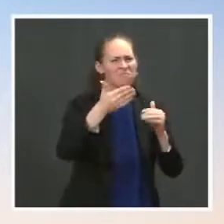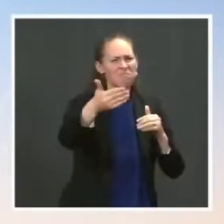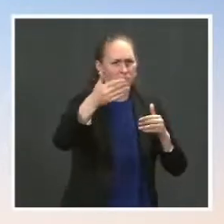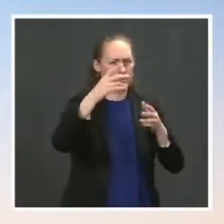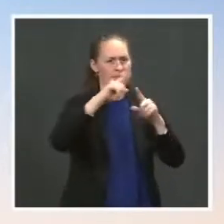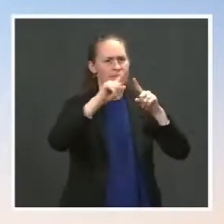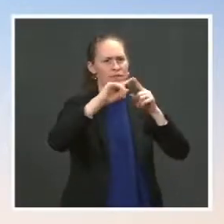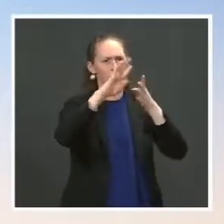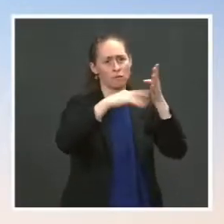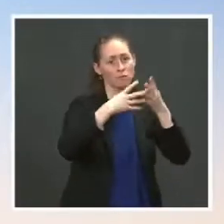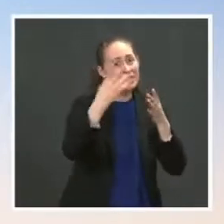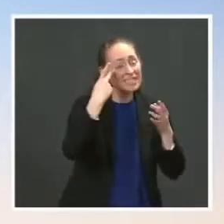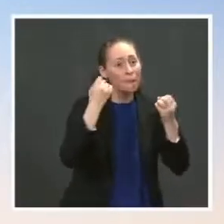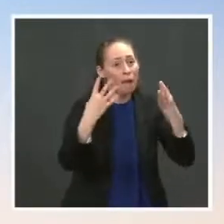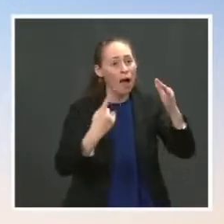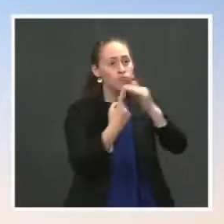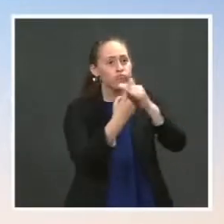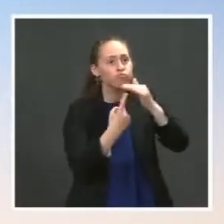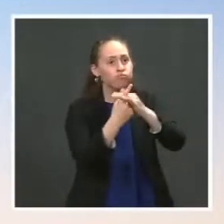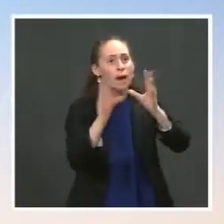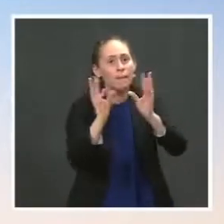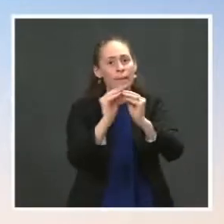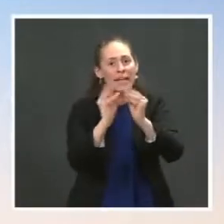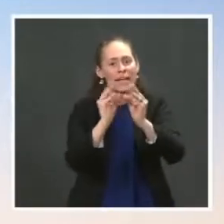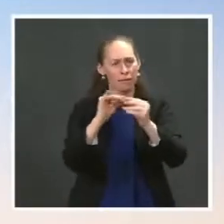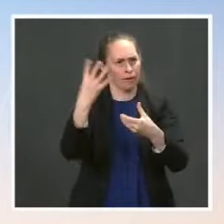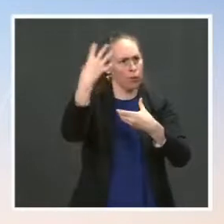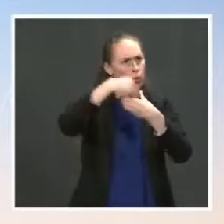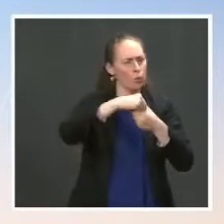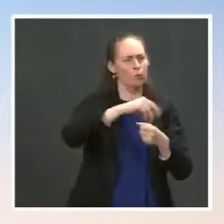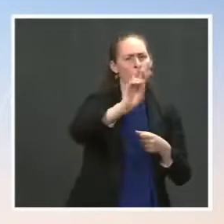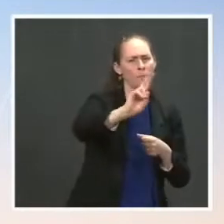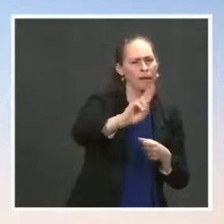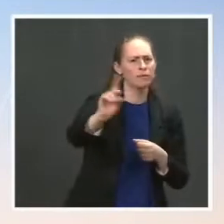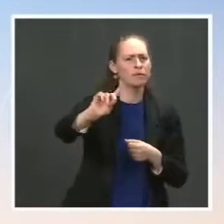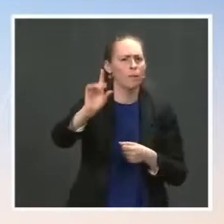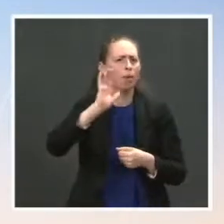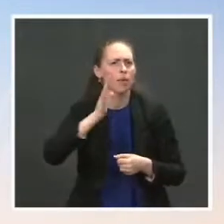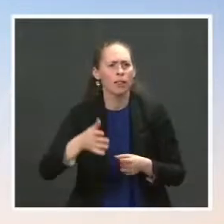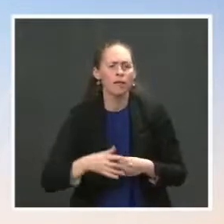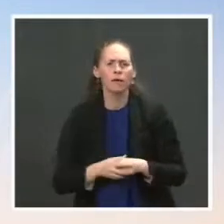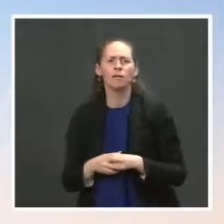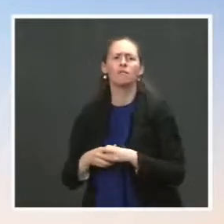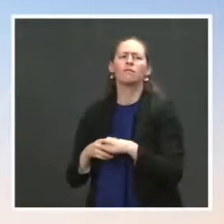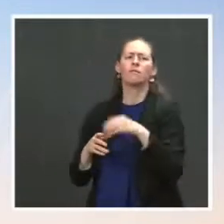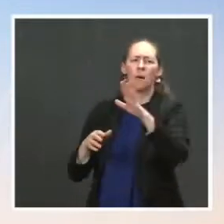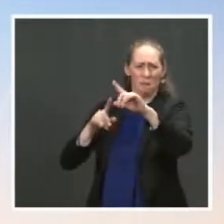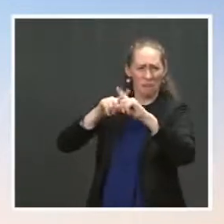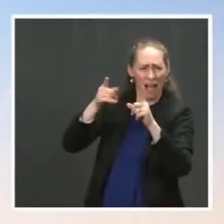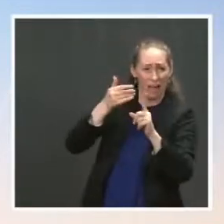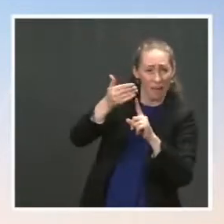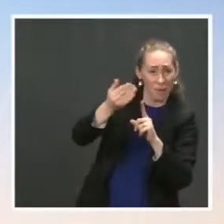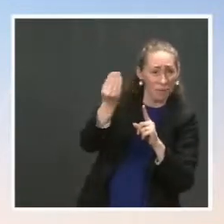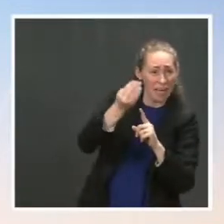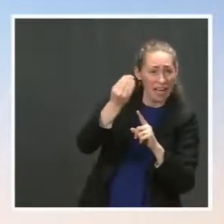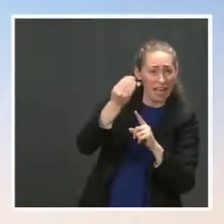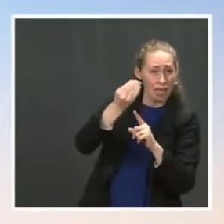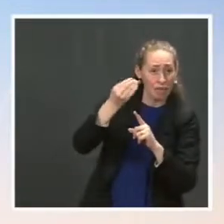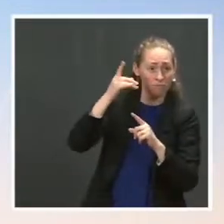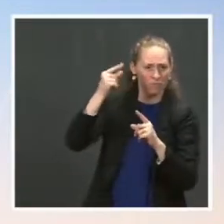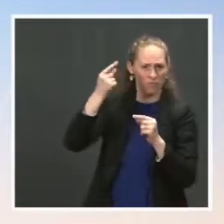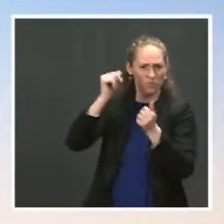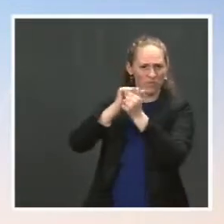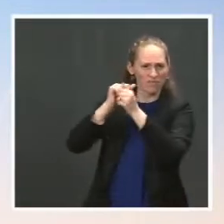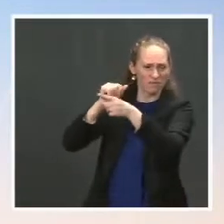of them bipartisan as well. And is it important for him to have Senator Manchin there on Monday? I'm not sure if he will be a part of it or not. He's somebody that